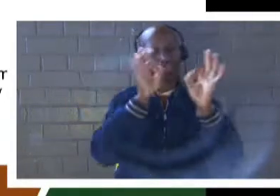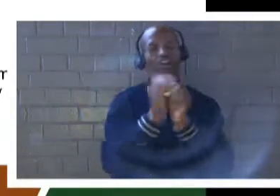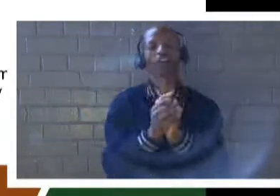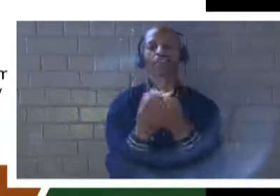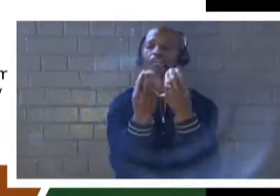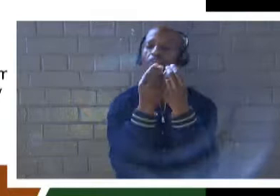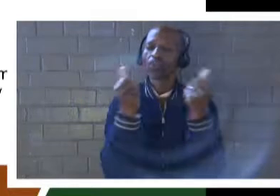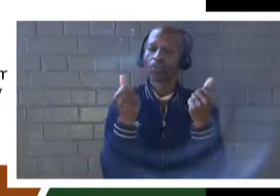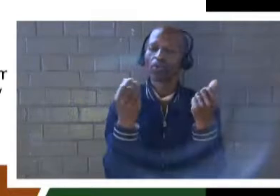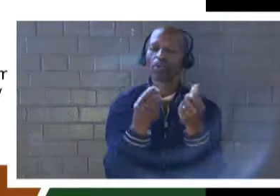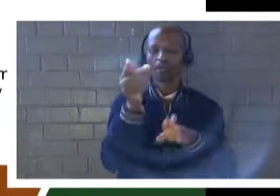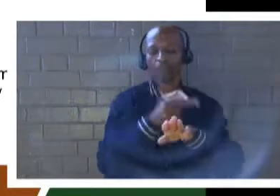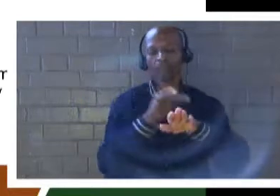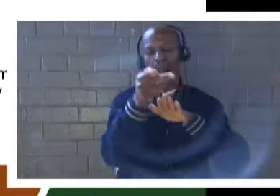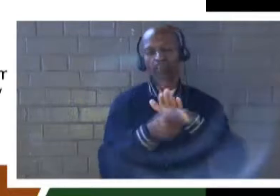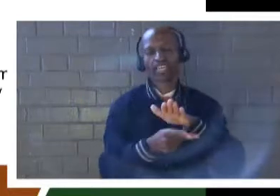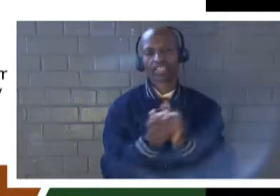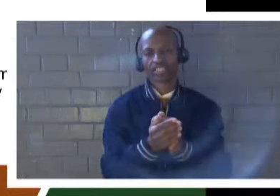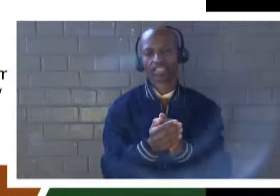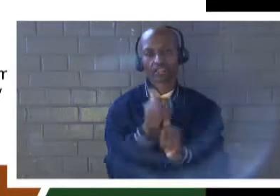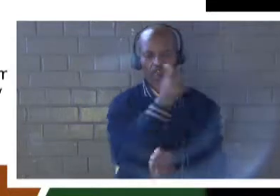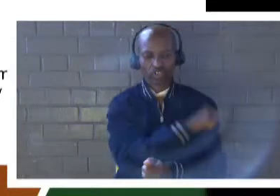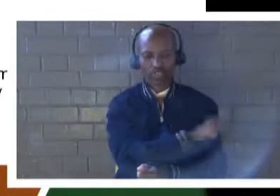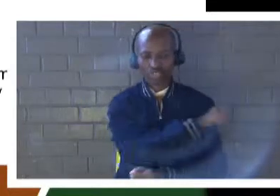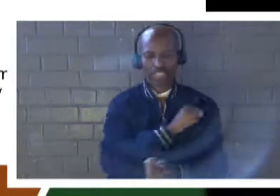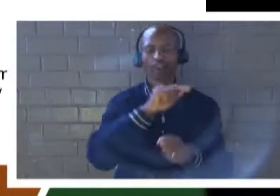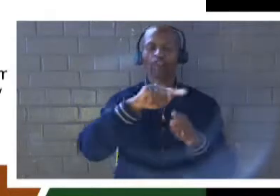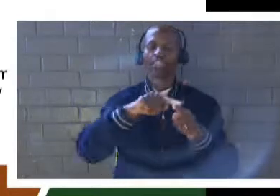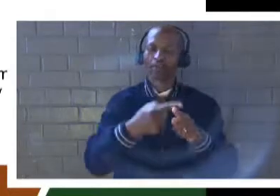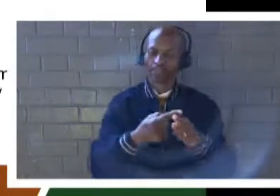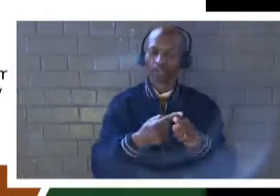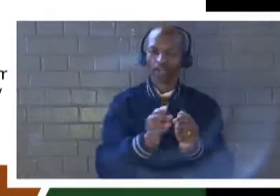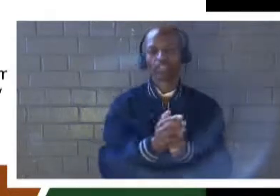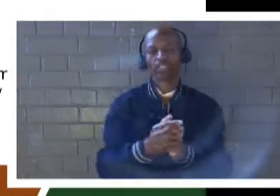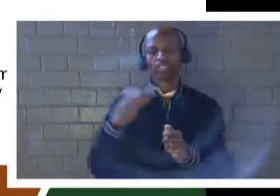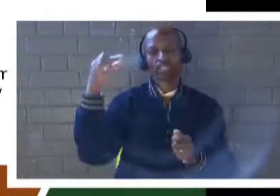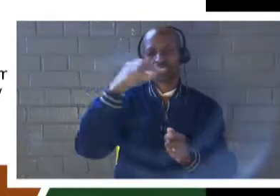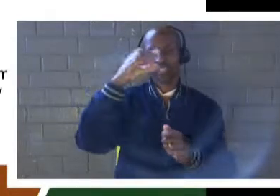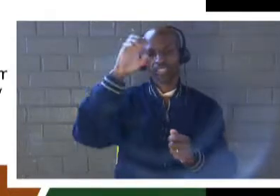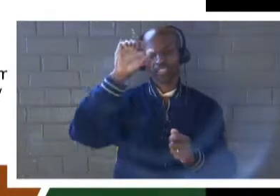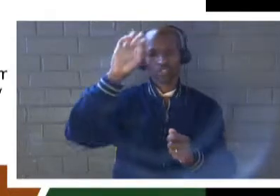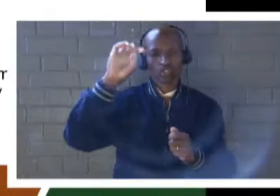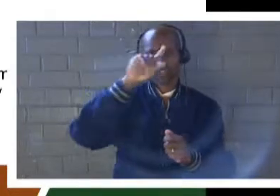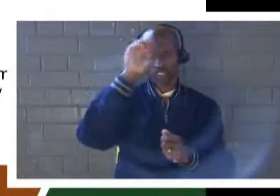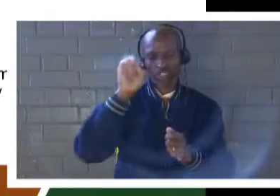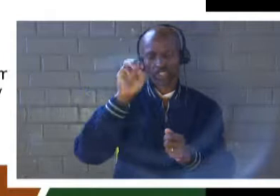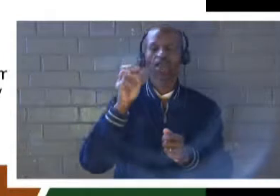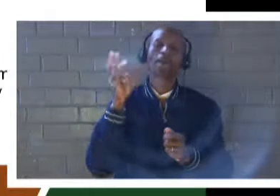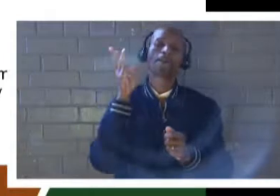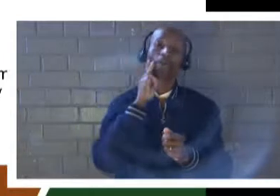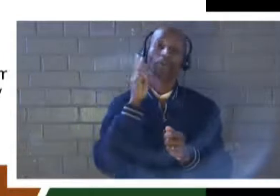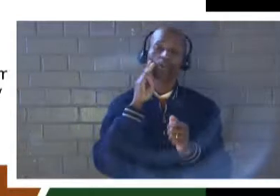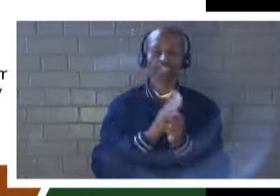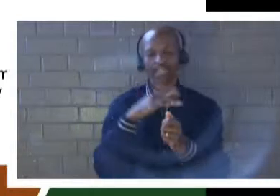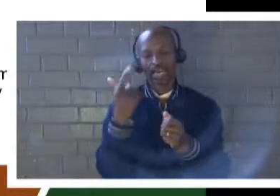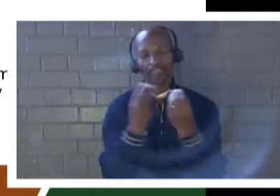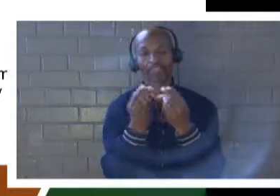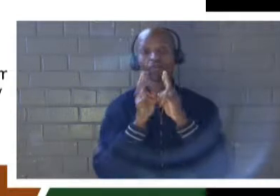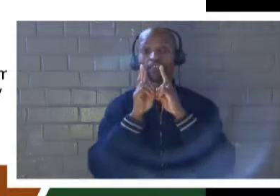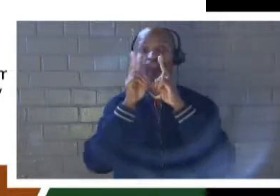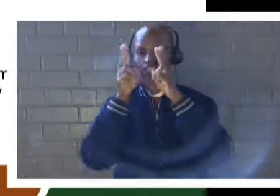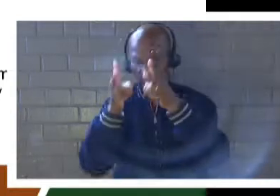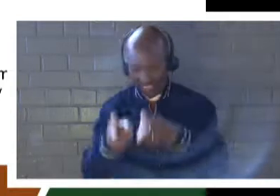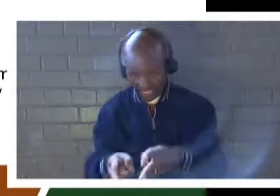minor projects in the hospitals. For example, George Mukari, Mamelodi, Jubilee, during the oversight